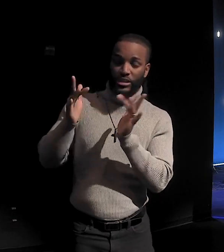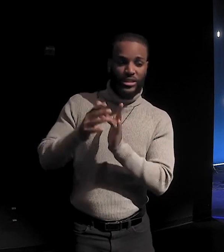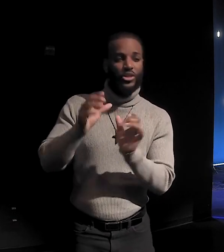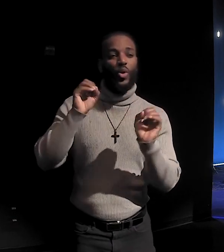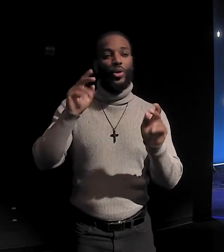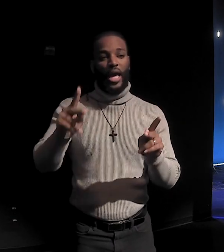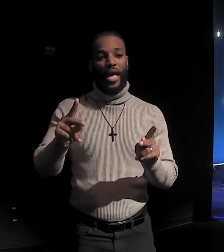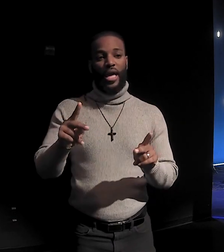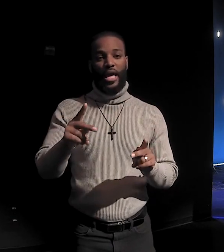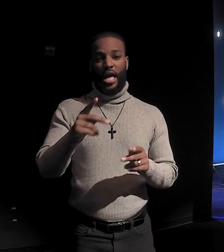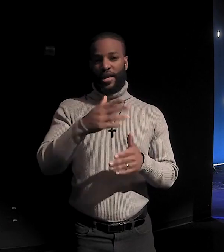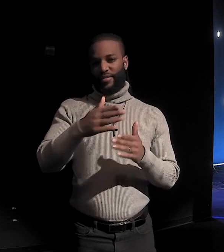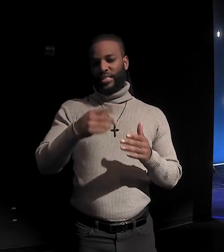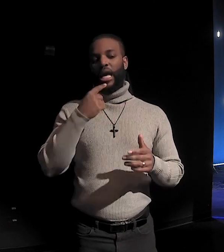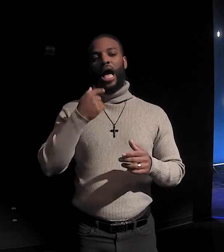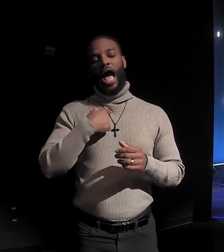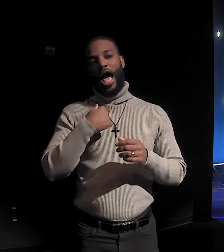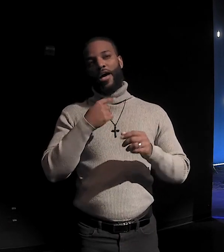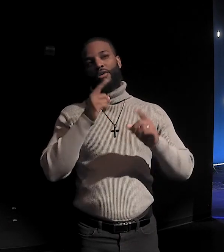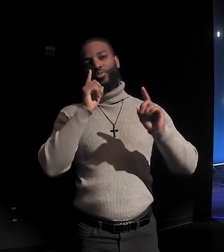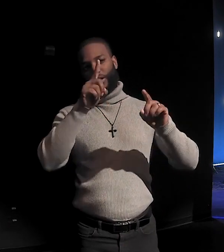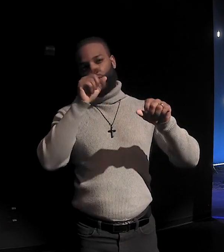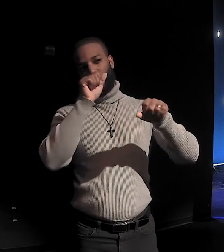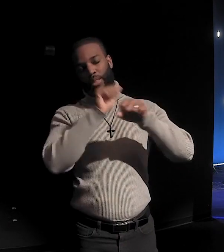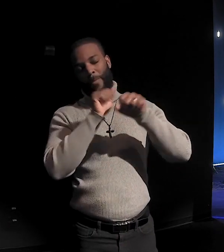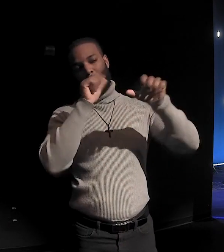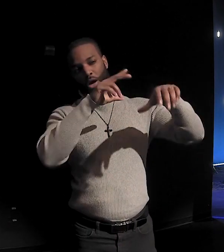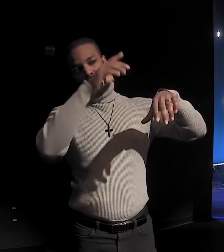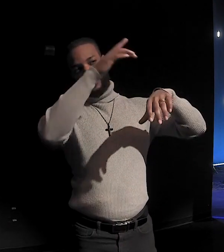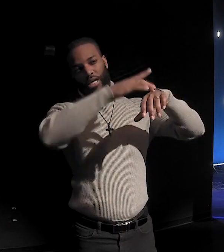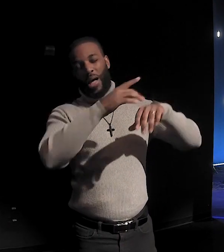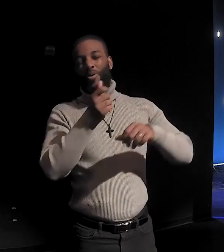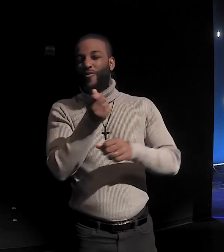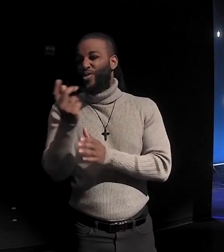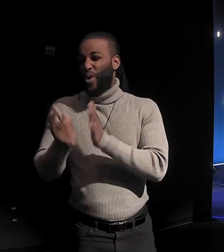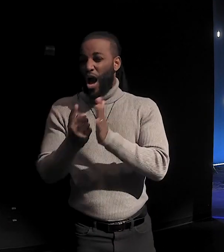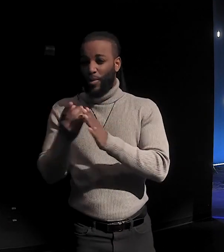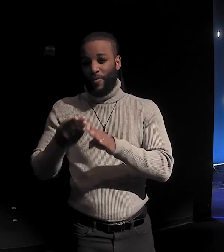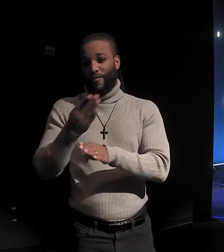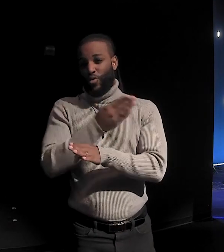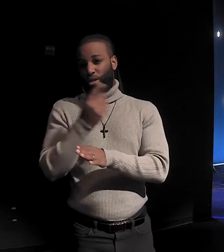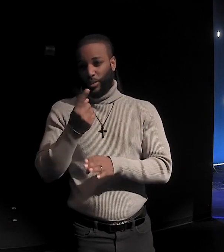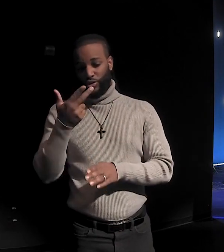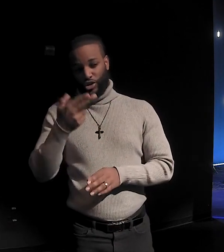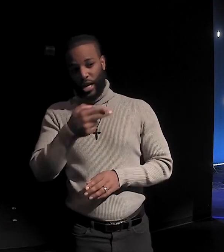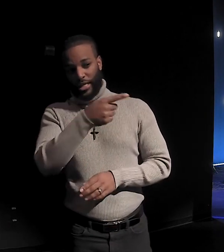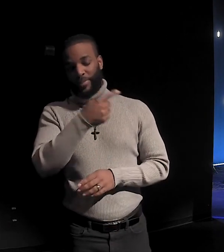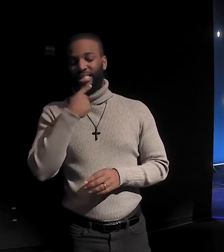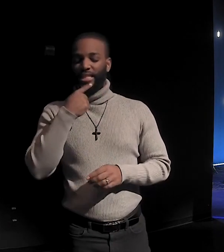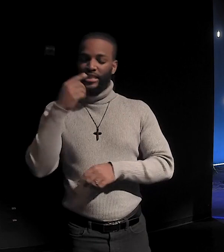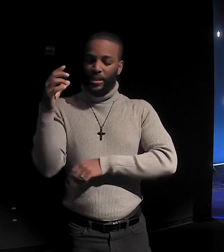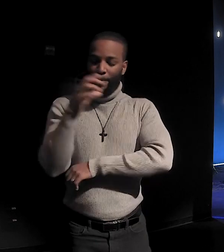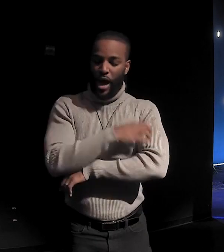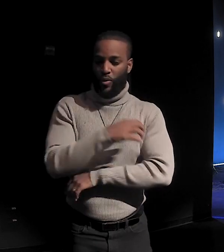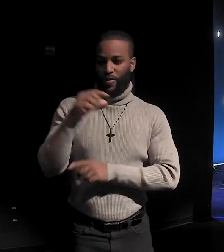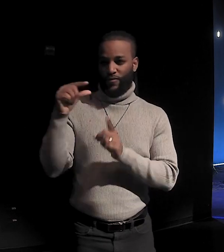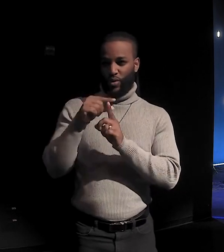he closes that, I've been to the mountaintop speech, like hours before he was shot. And he said these powerful words.